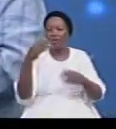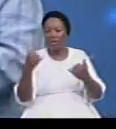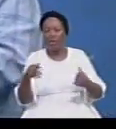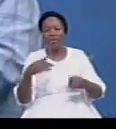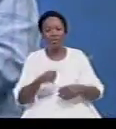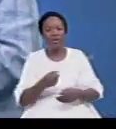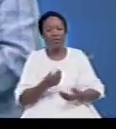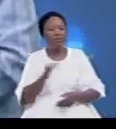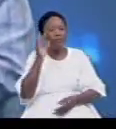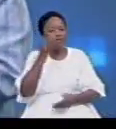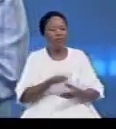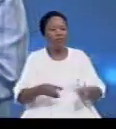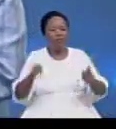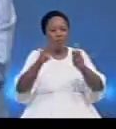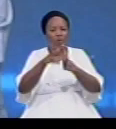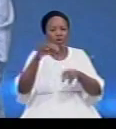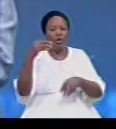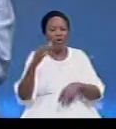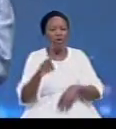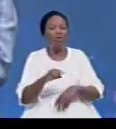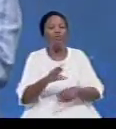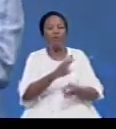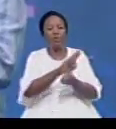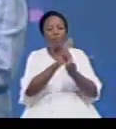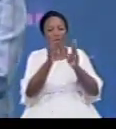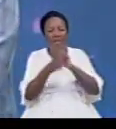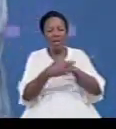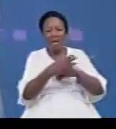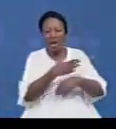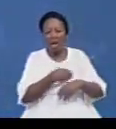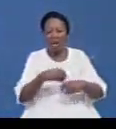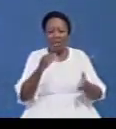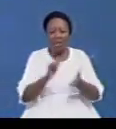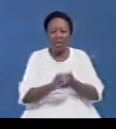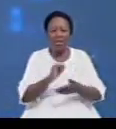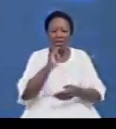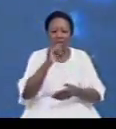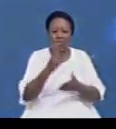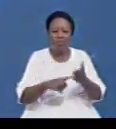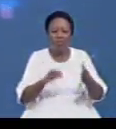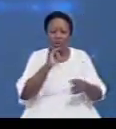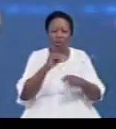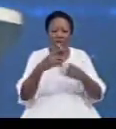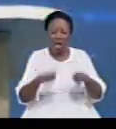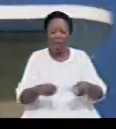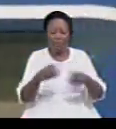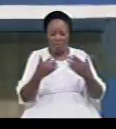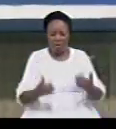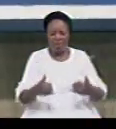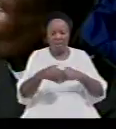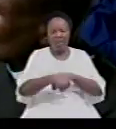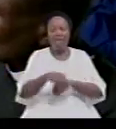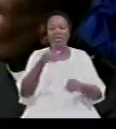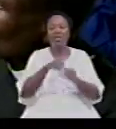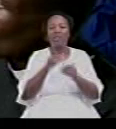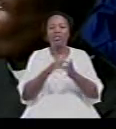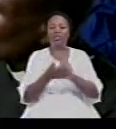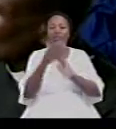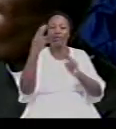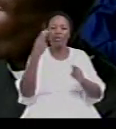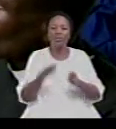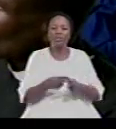worthy of repentance. And that is what is taking place tonight in Jesus' name.